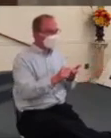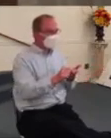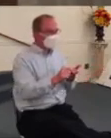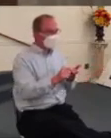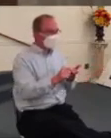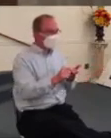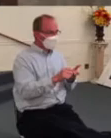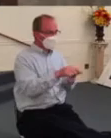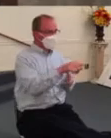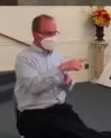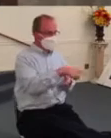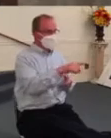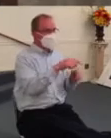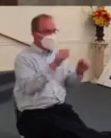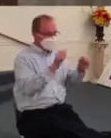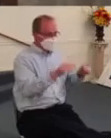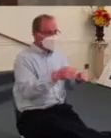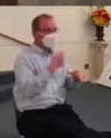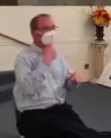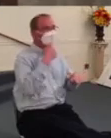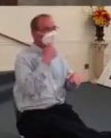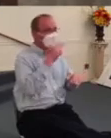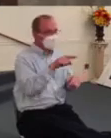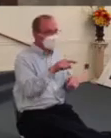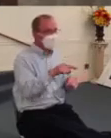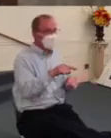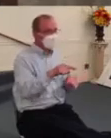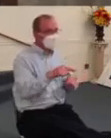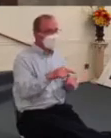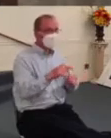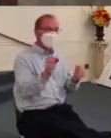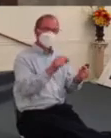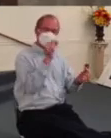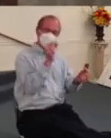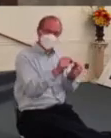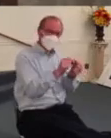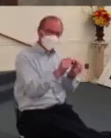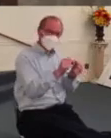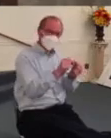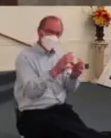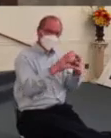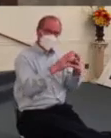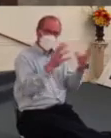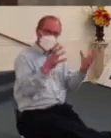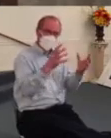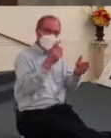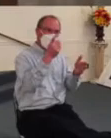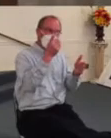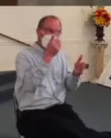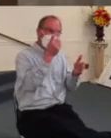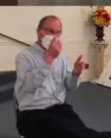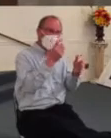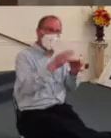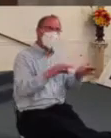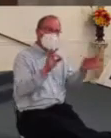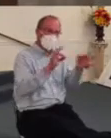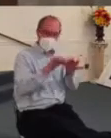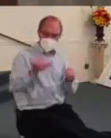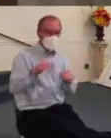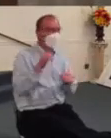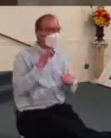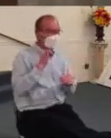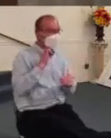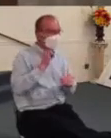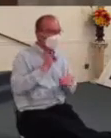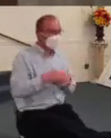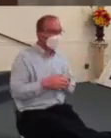the penny what the perfume was worth, but they couldn't comprehend the